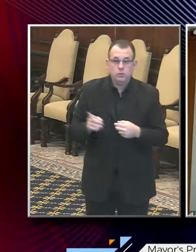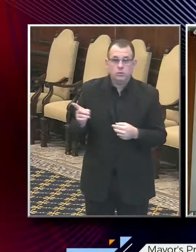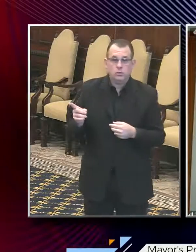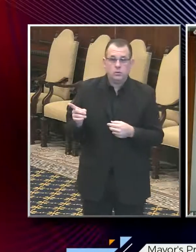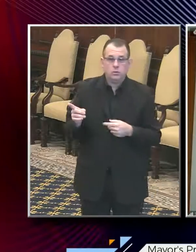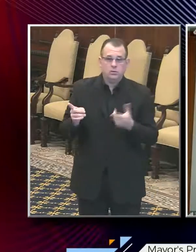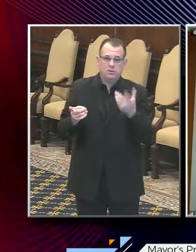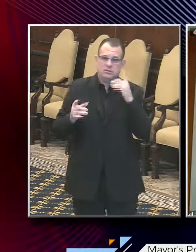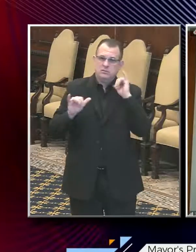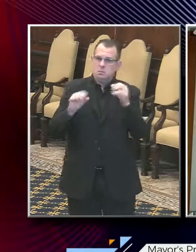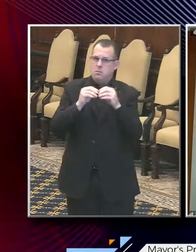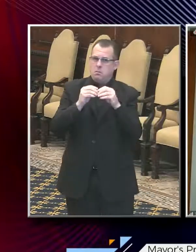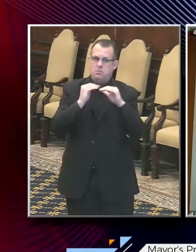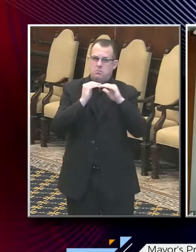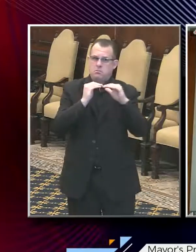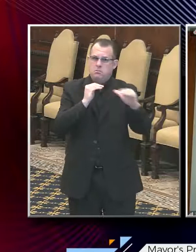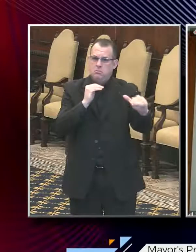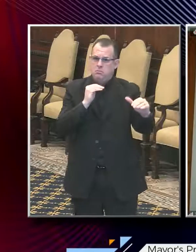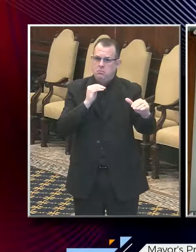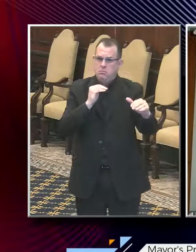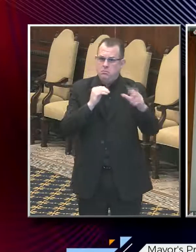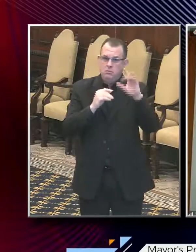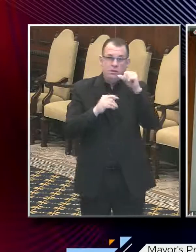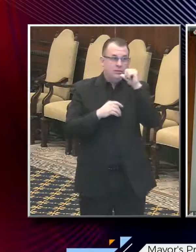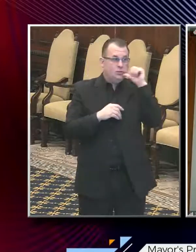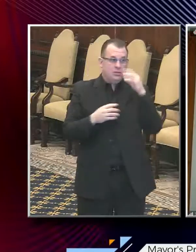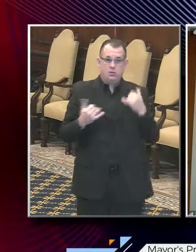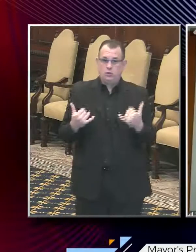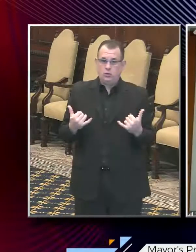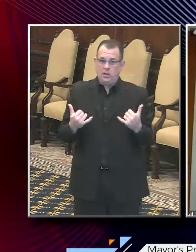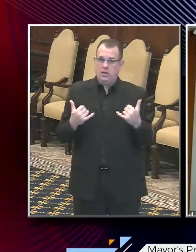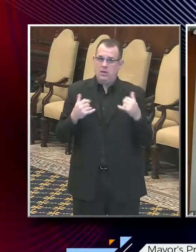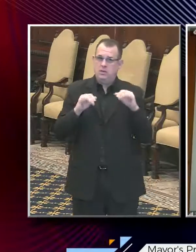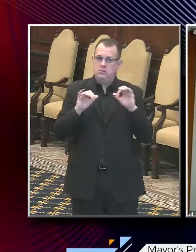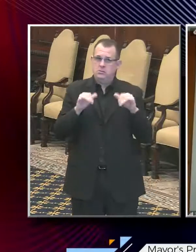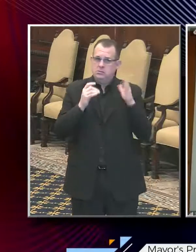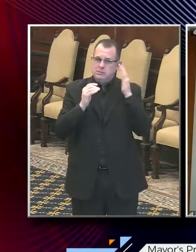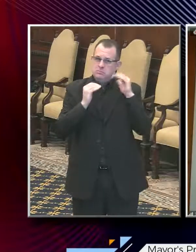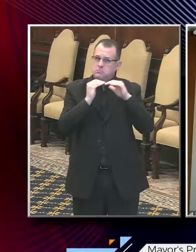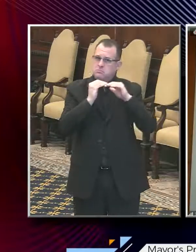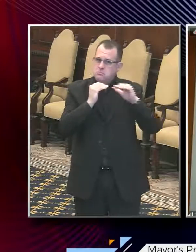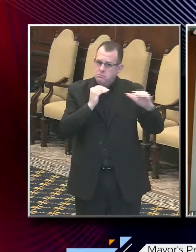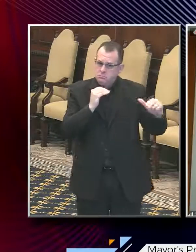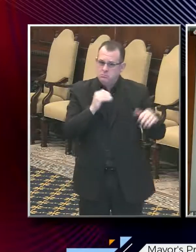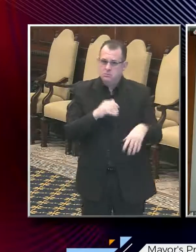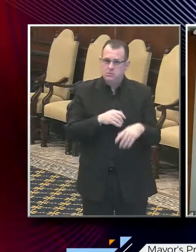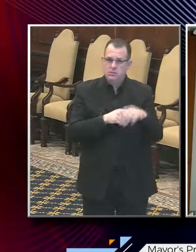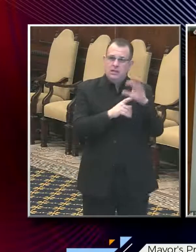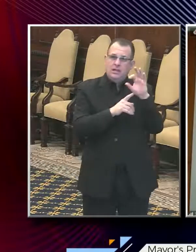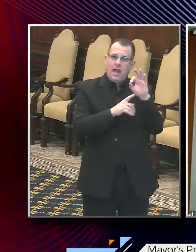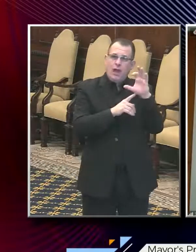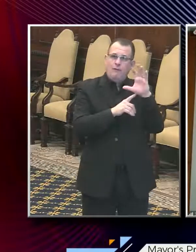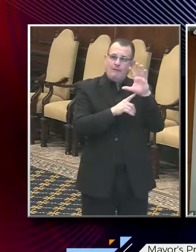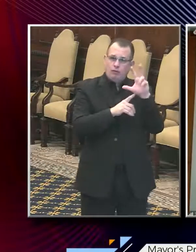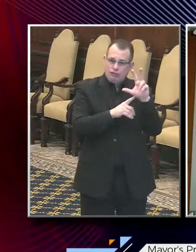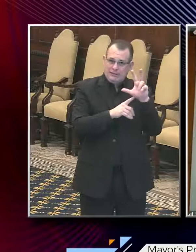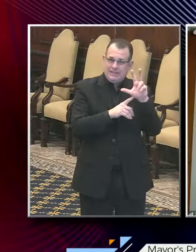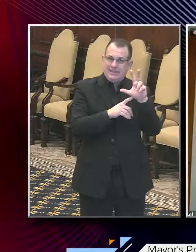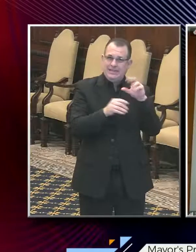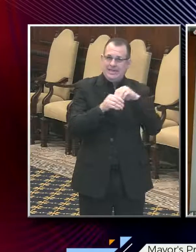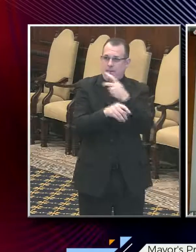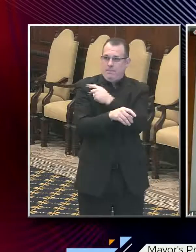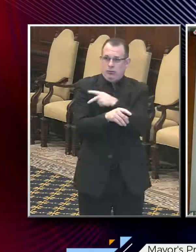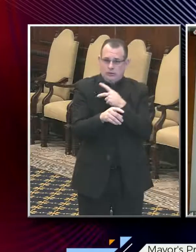of patients today that they were yesterday. There are 953 inpatients with coronavirus infection in Philadelphia hospitals